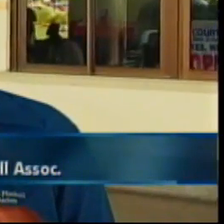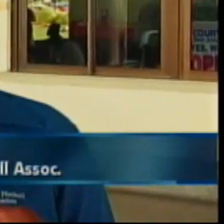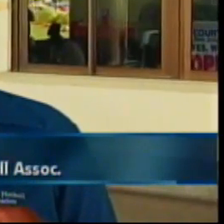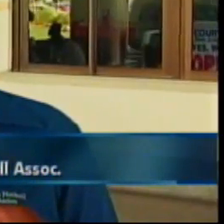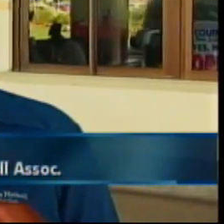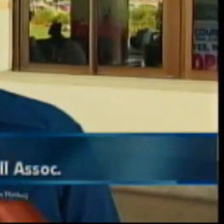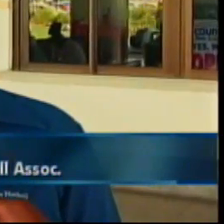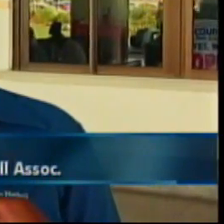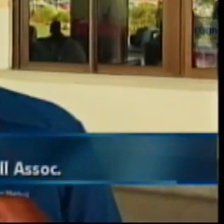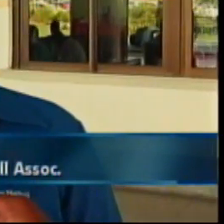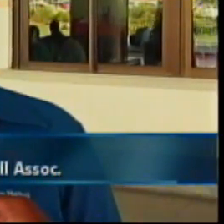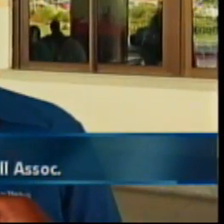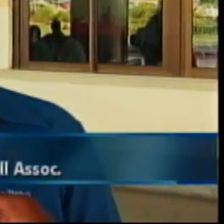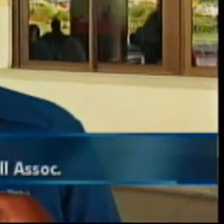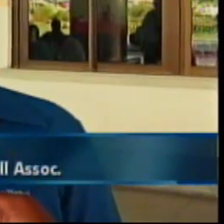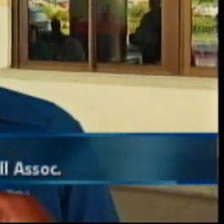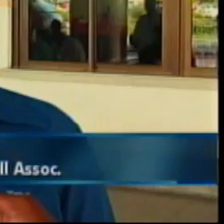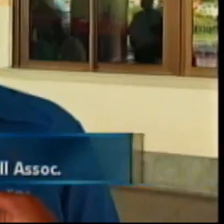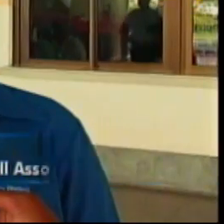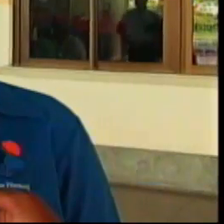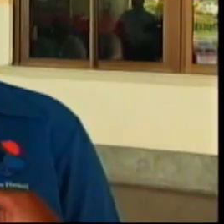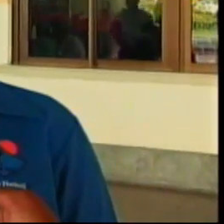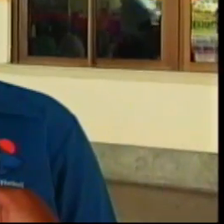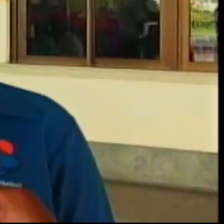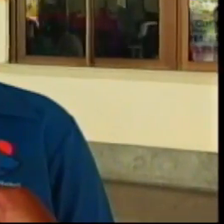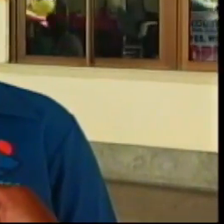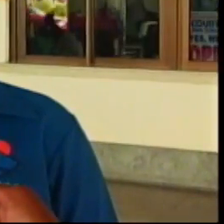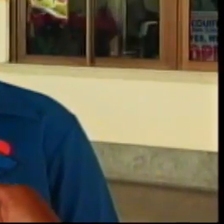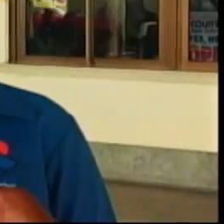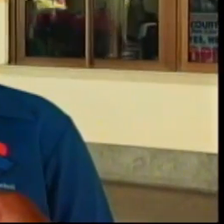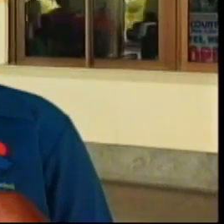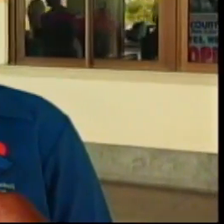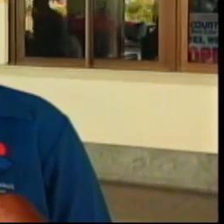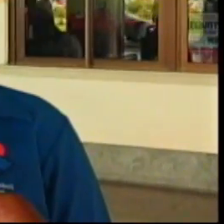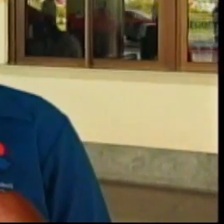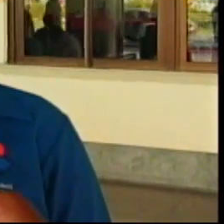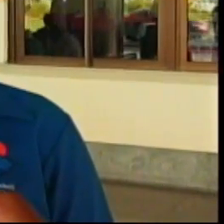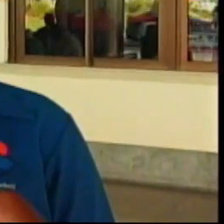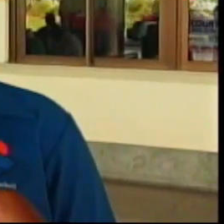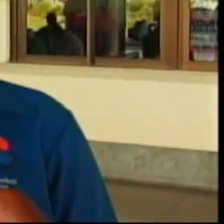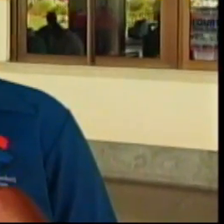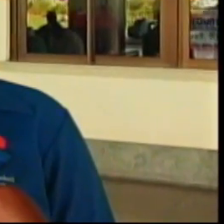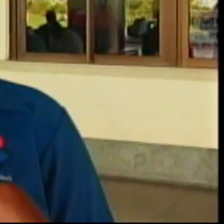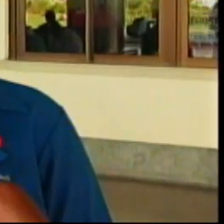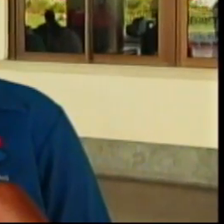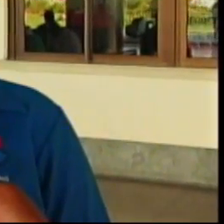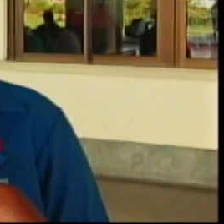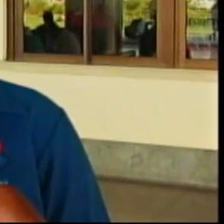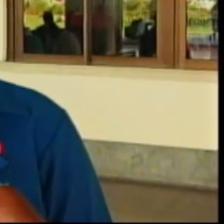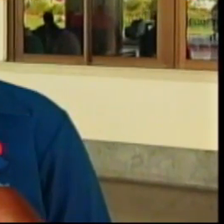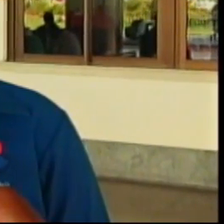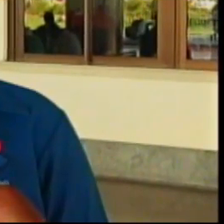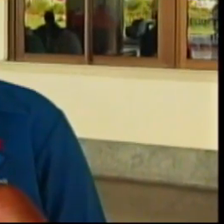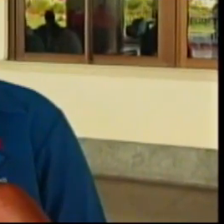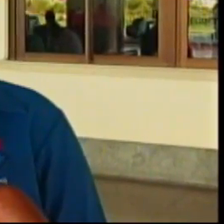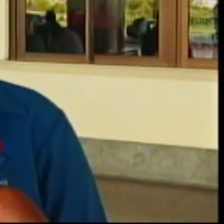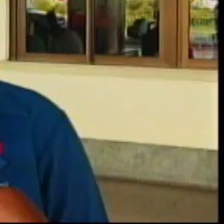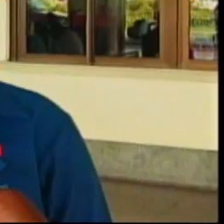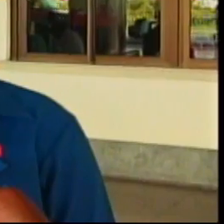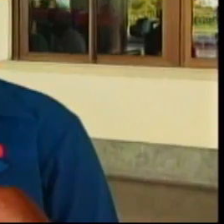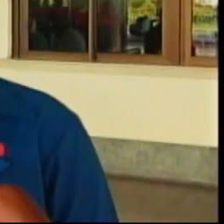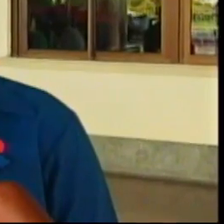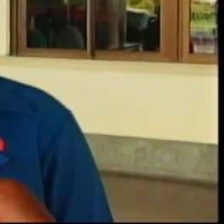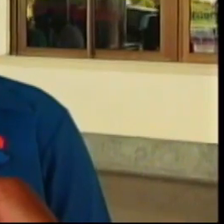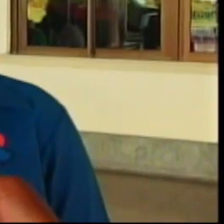we also are hoping to play our regional teams as well. St. Lucia, they're going to Commonwealth,